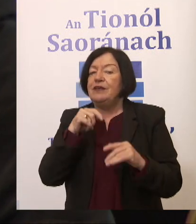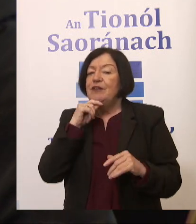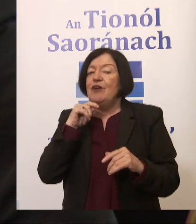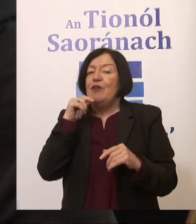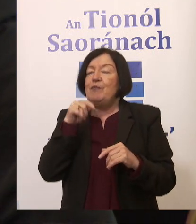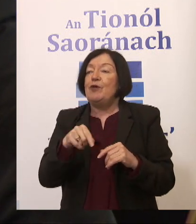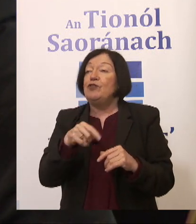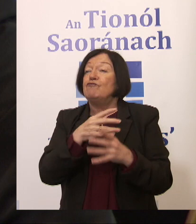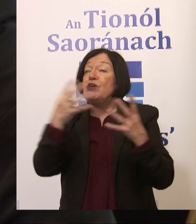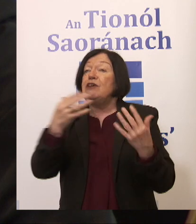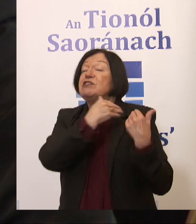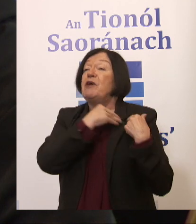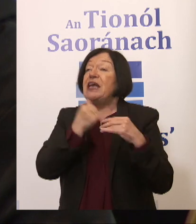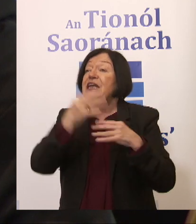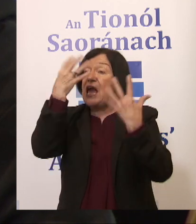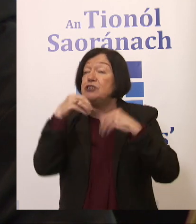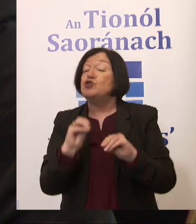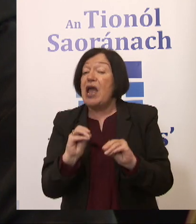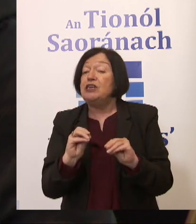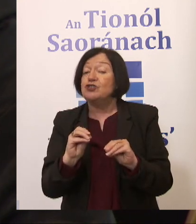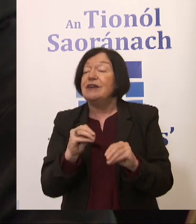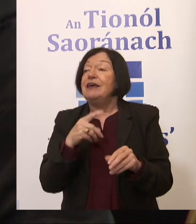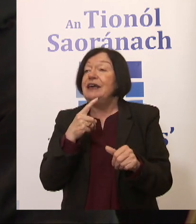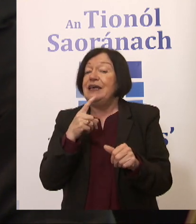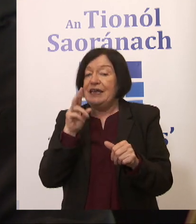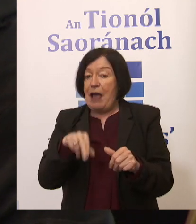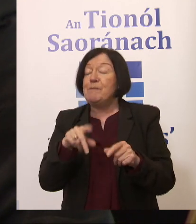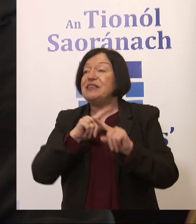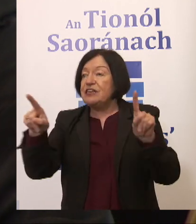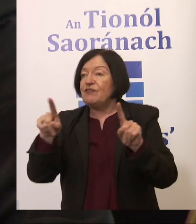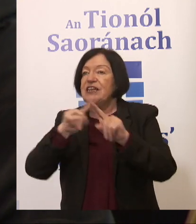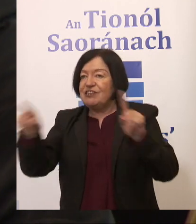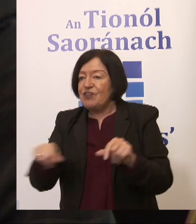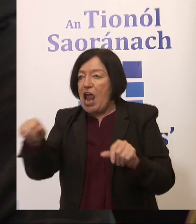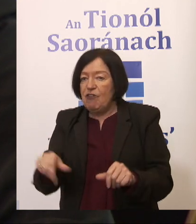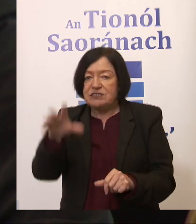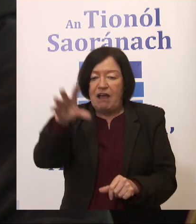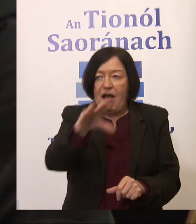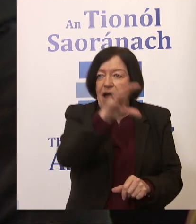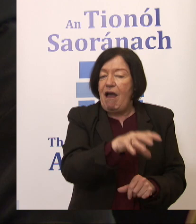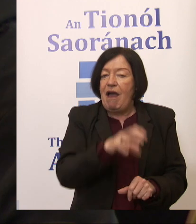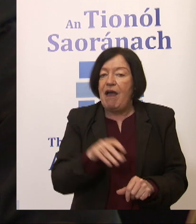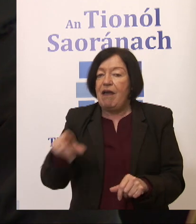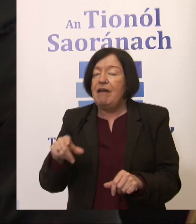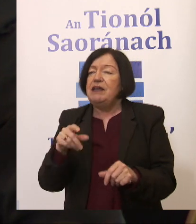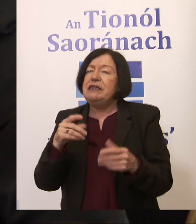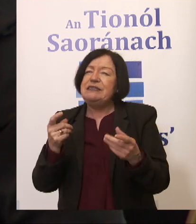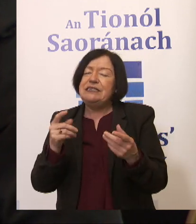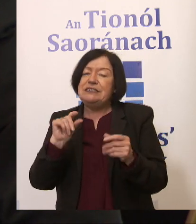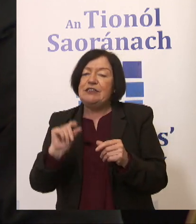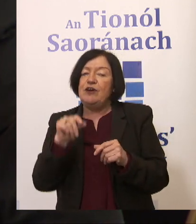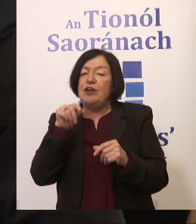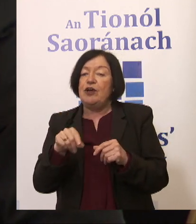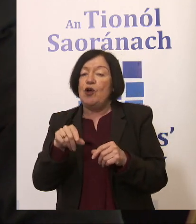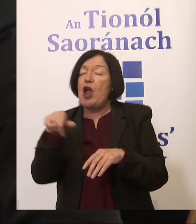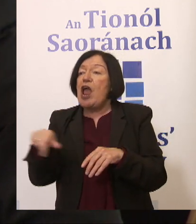of responsibility in education, again, can be different in different jurisdictions. So usually at a minimum, in